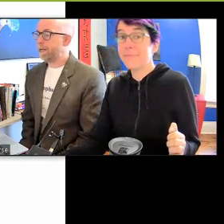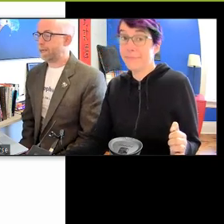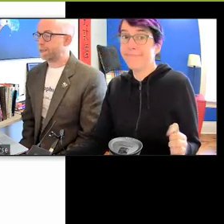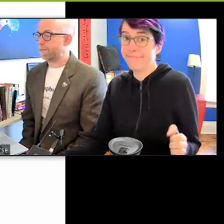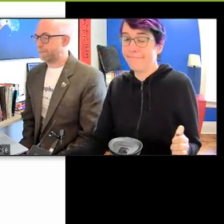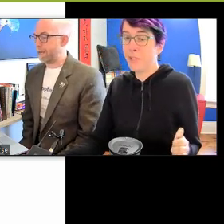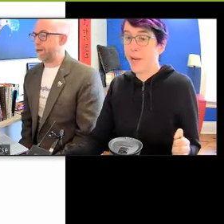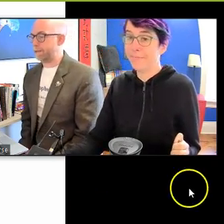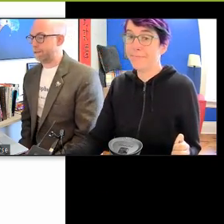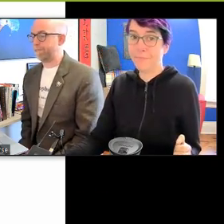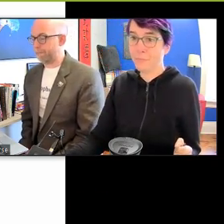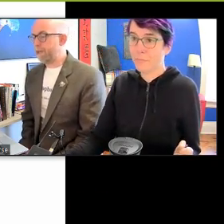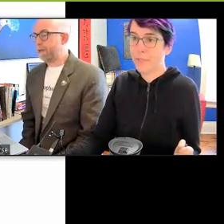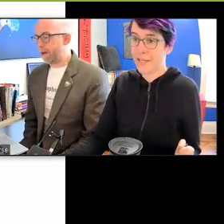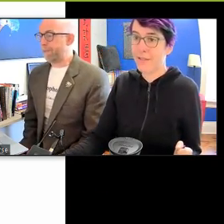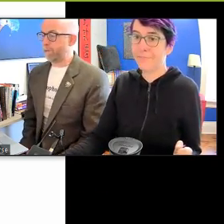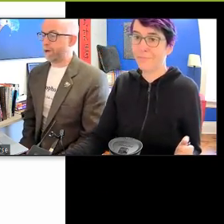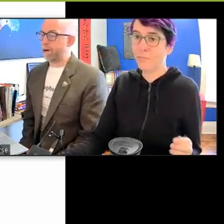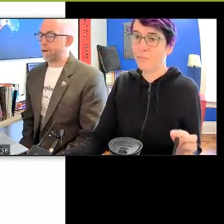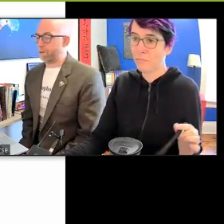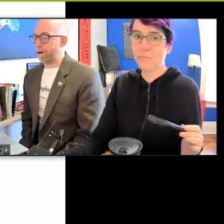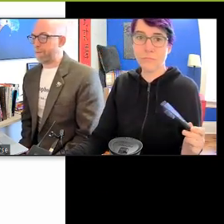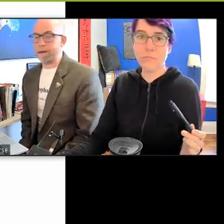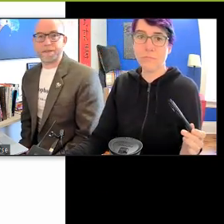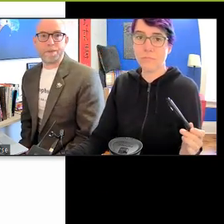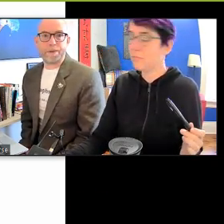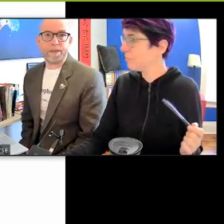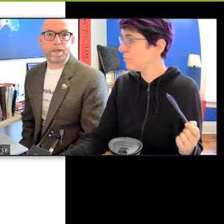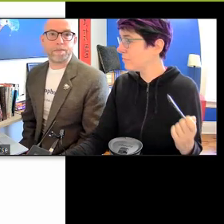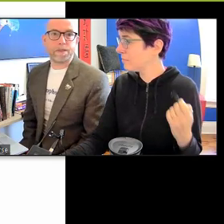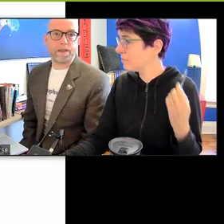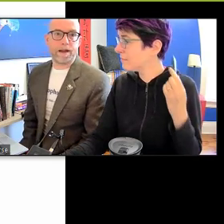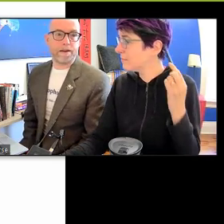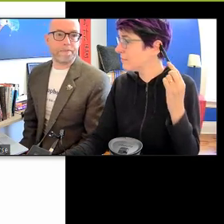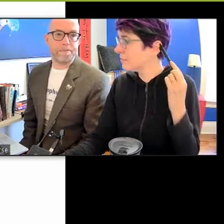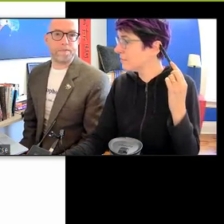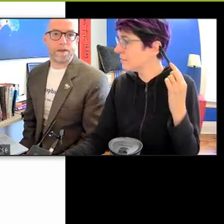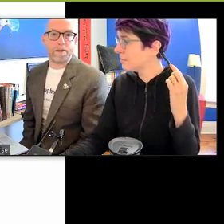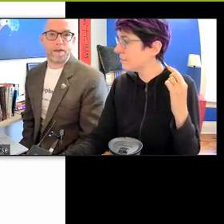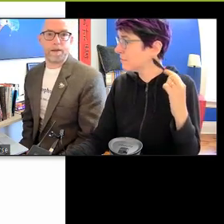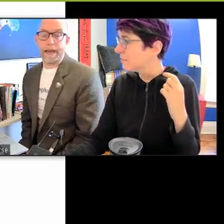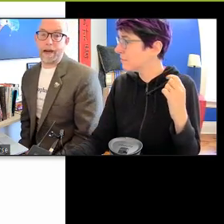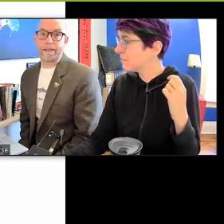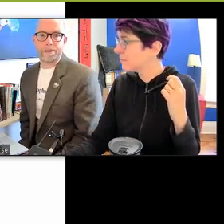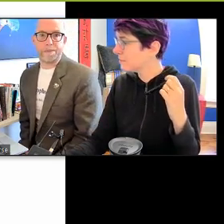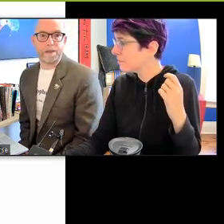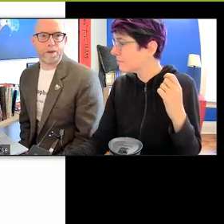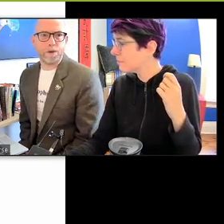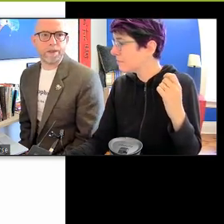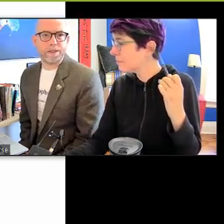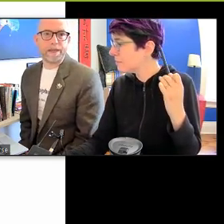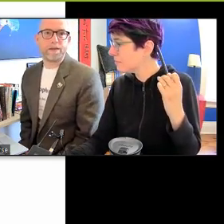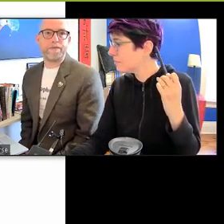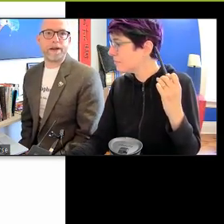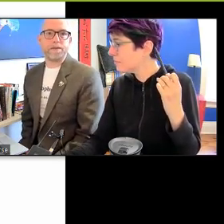Yeah. Yes. You're and, right. It yeah, is. And we are bouncing between systems. AI systems, and